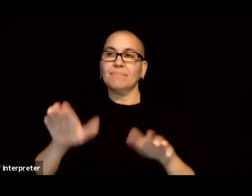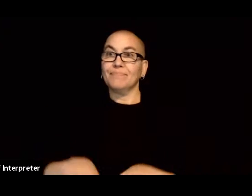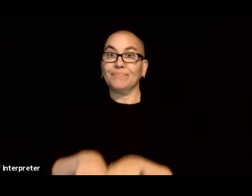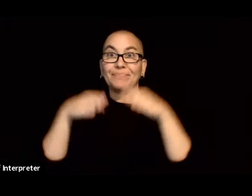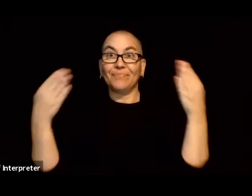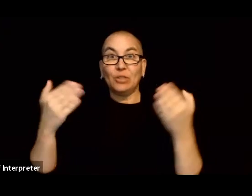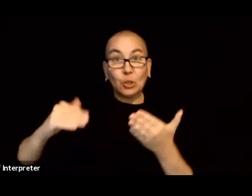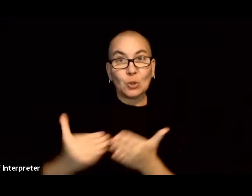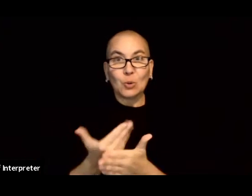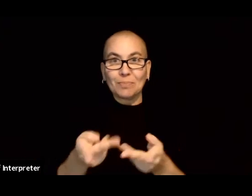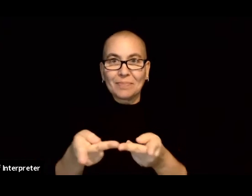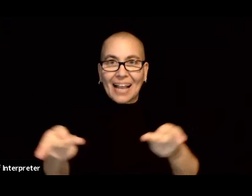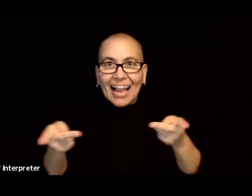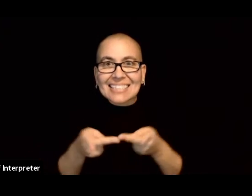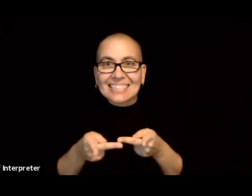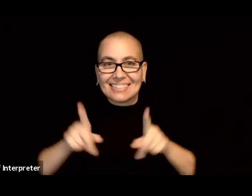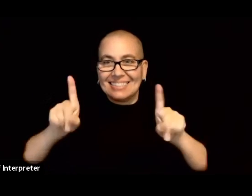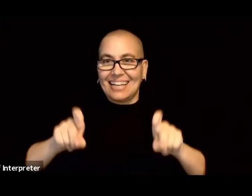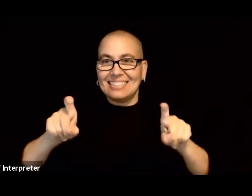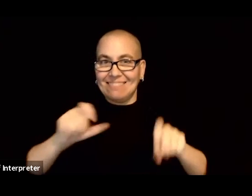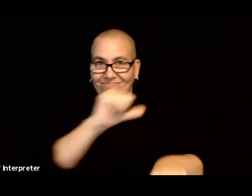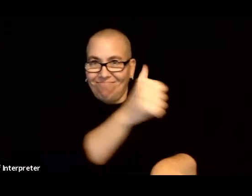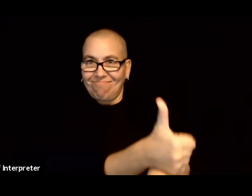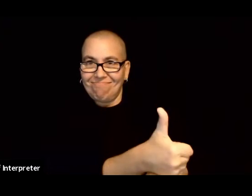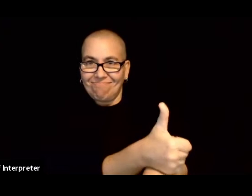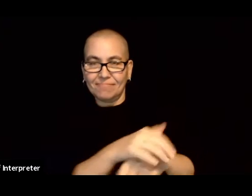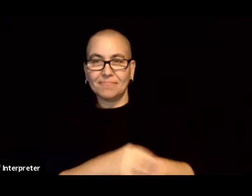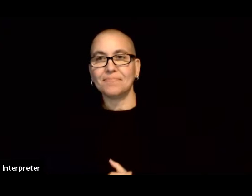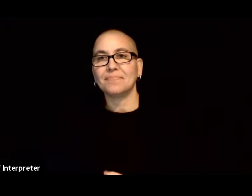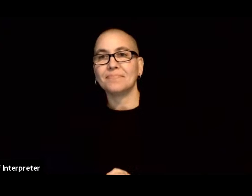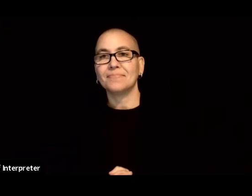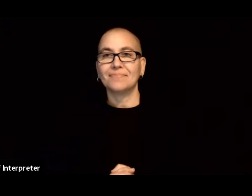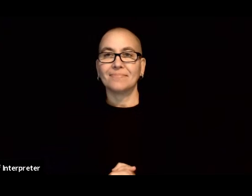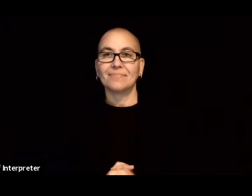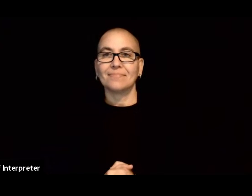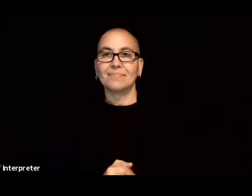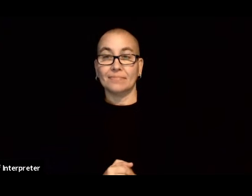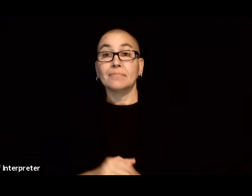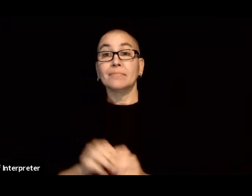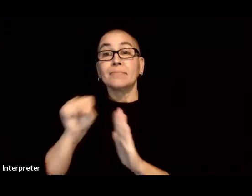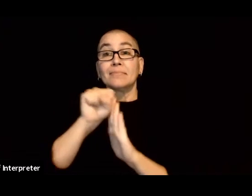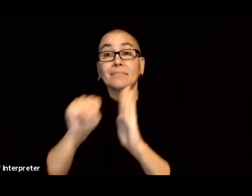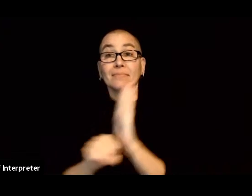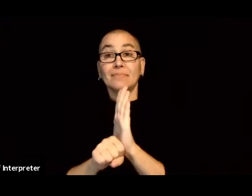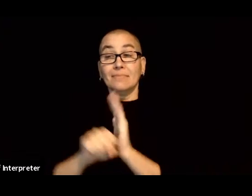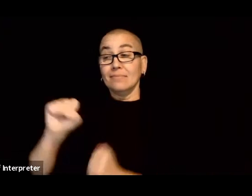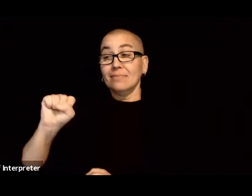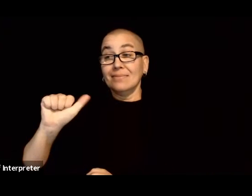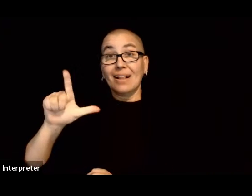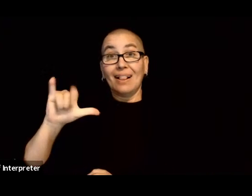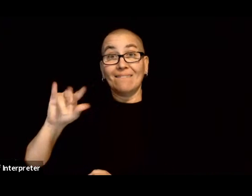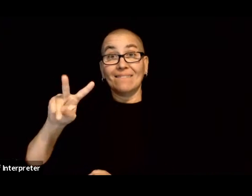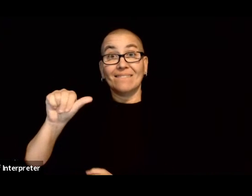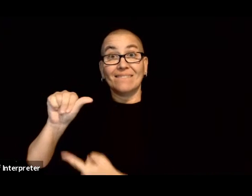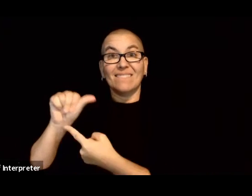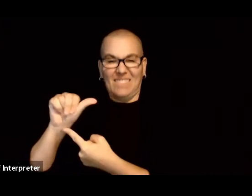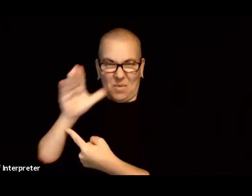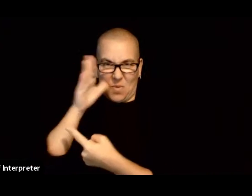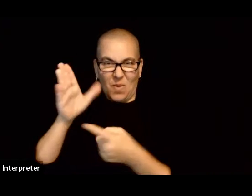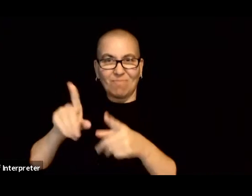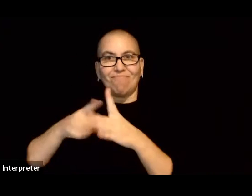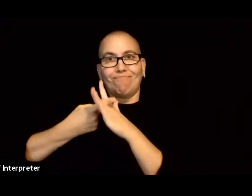state saliva lab, and highlighting other important developments related to testing. And we'll be having more to say on that in the next few days.